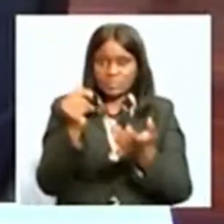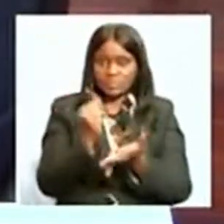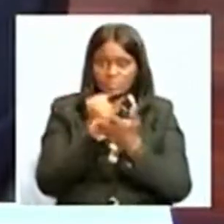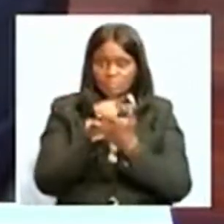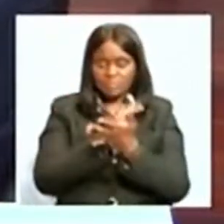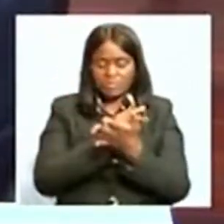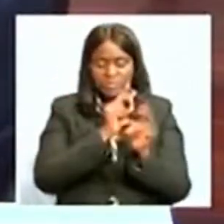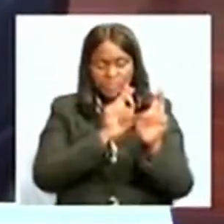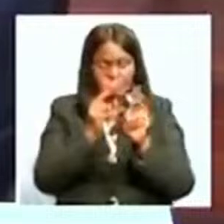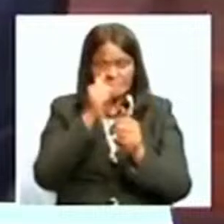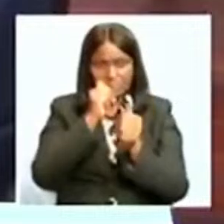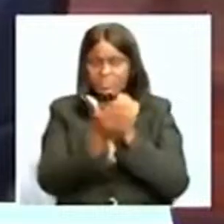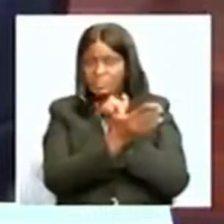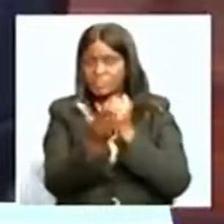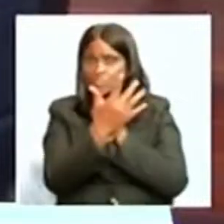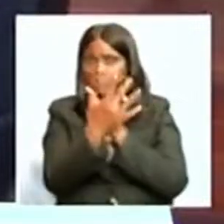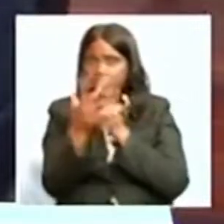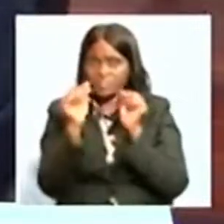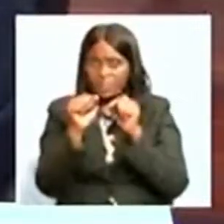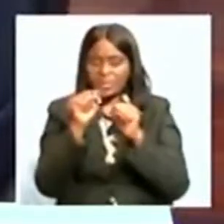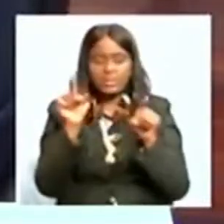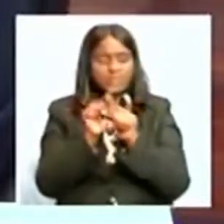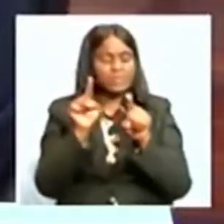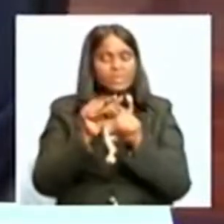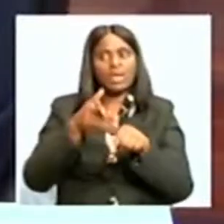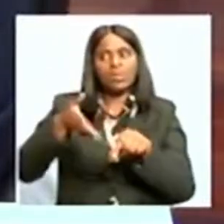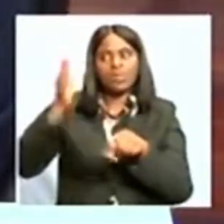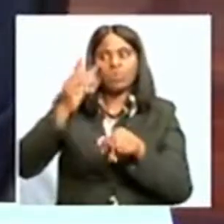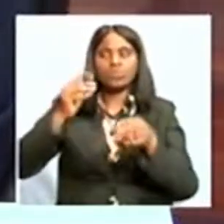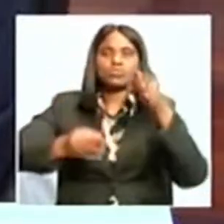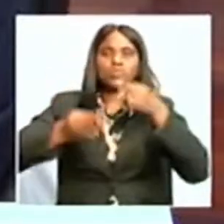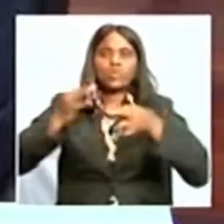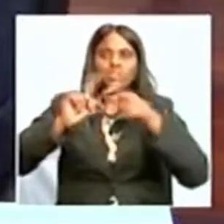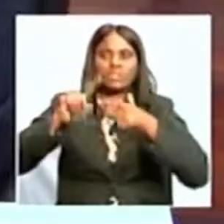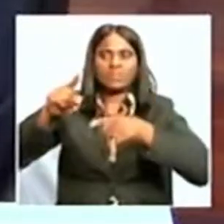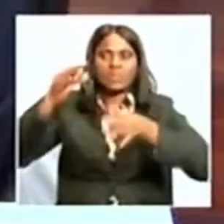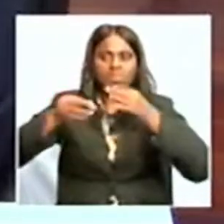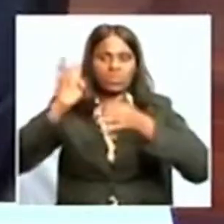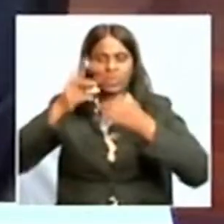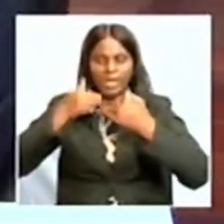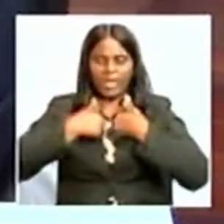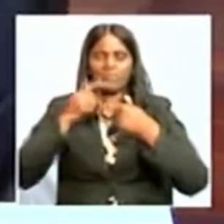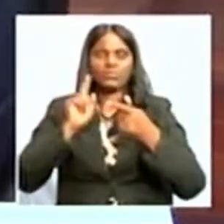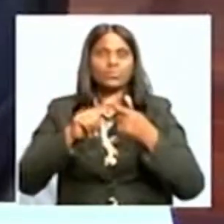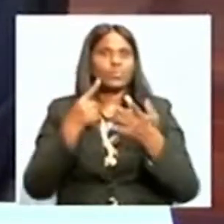answer, because these things can end up going to court, and the court will have